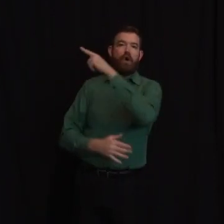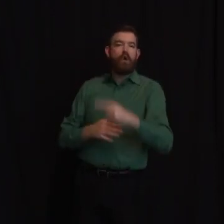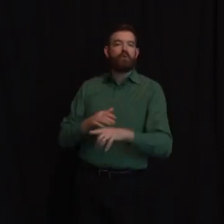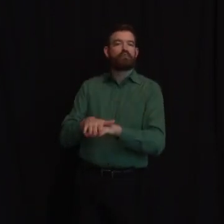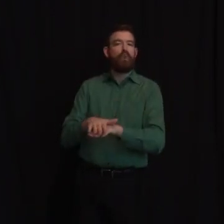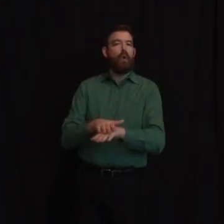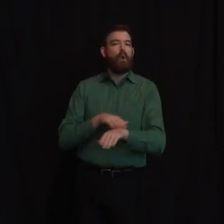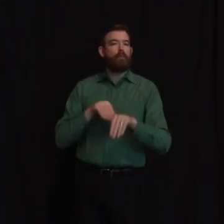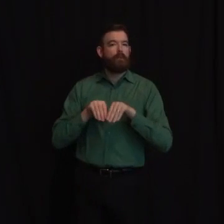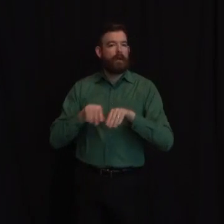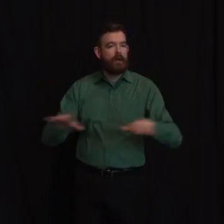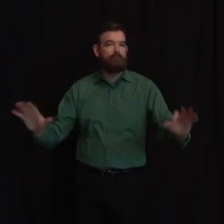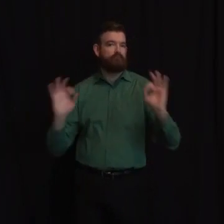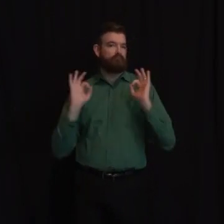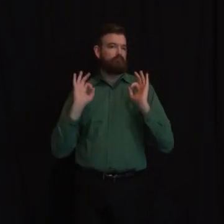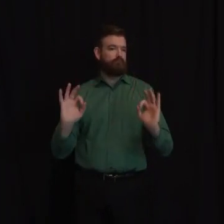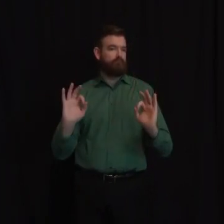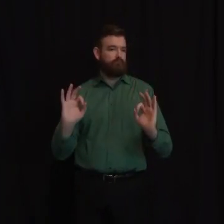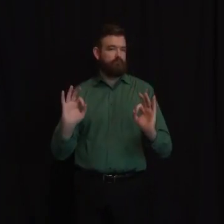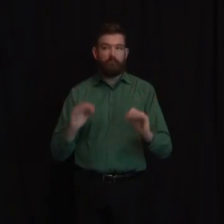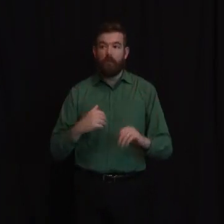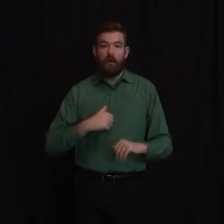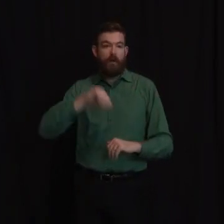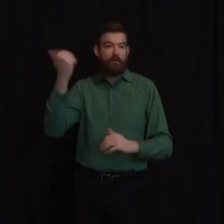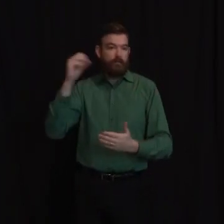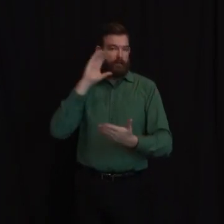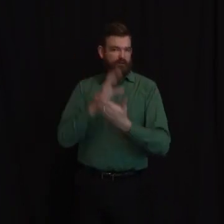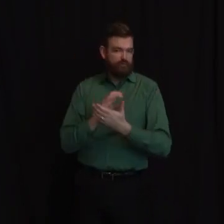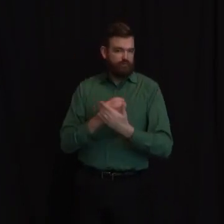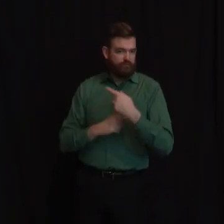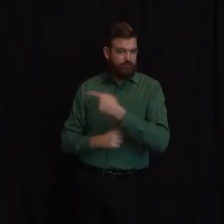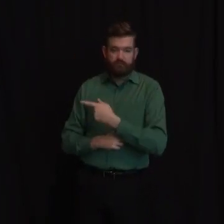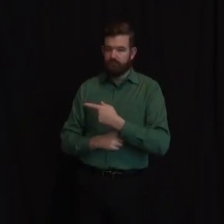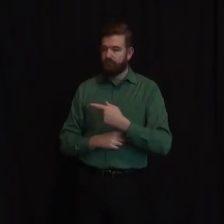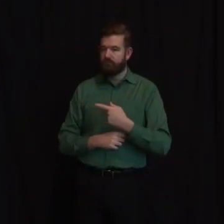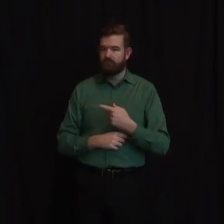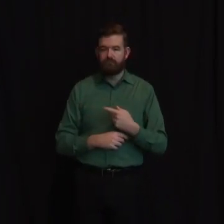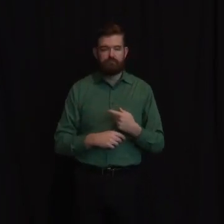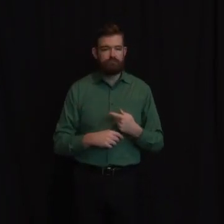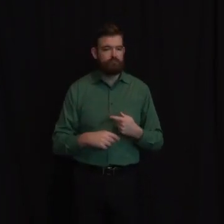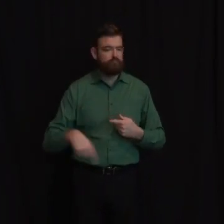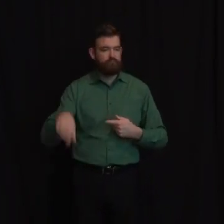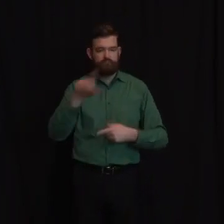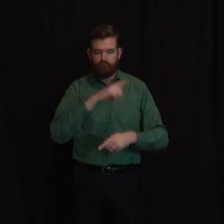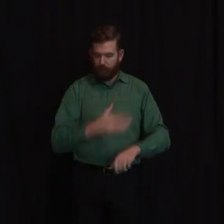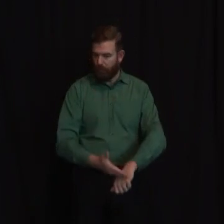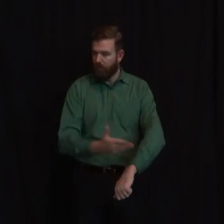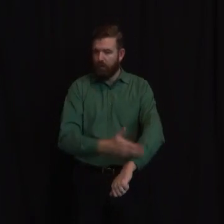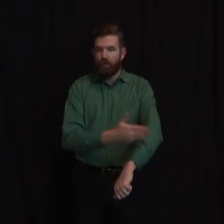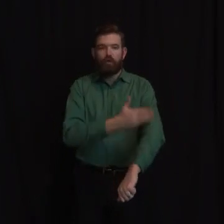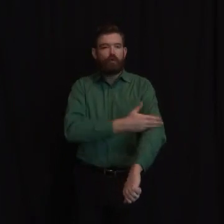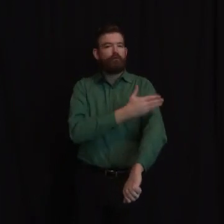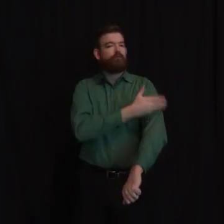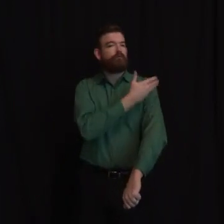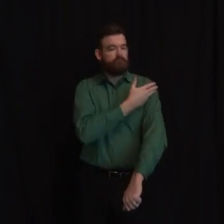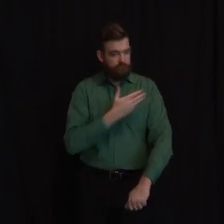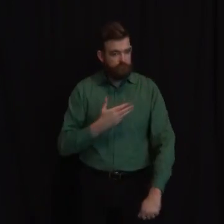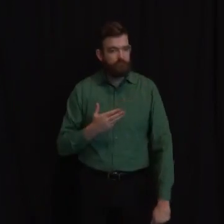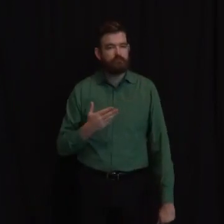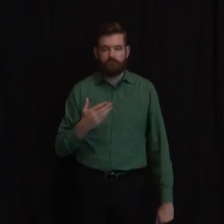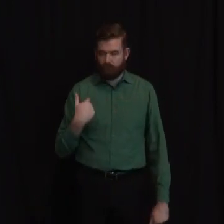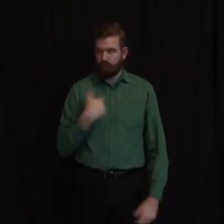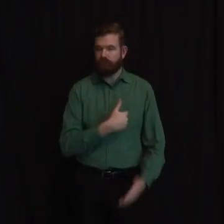one. There's clear progress that's being made here. Let there be no doubt about it. Don't ever say that we didn't say that.